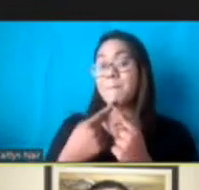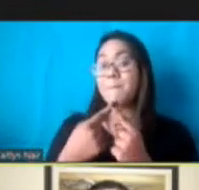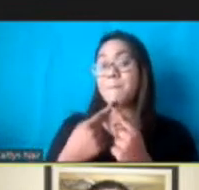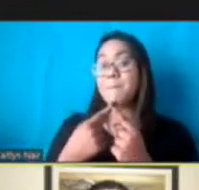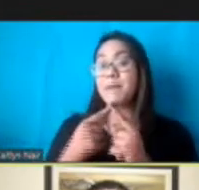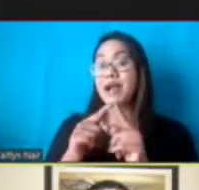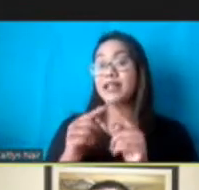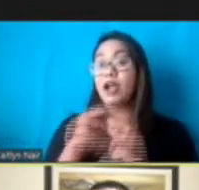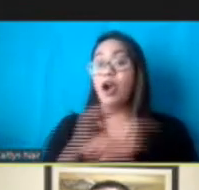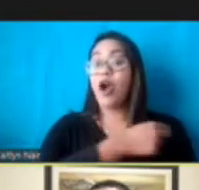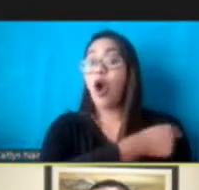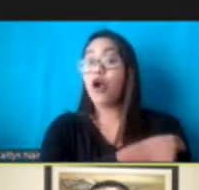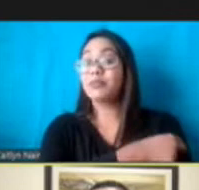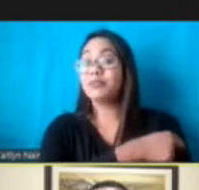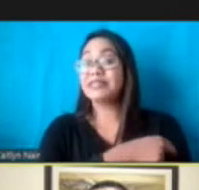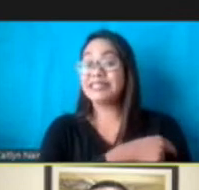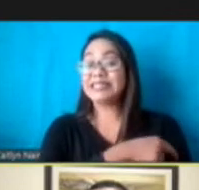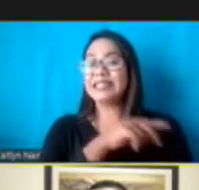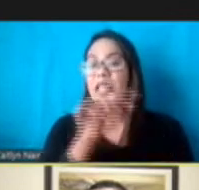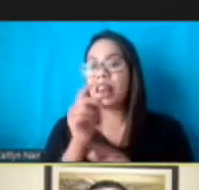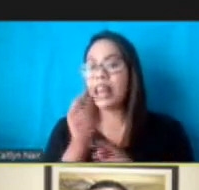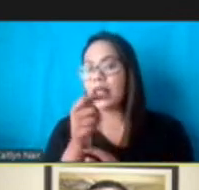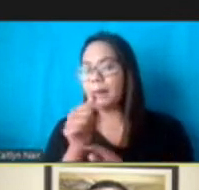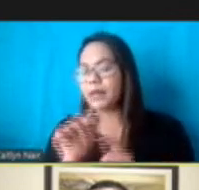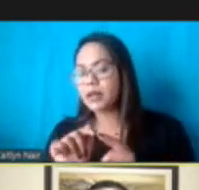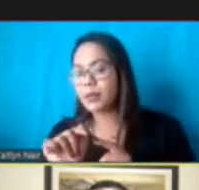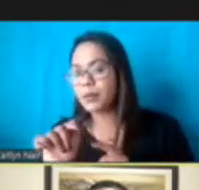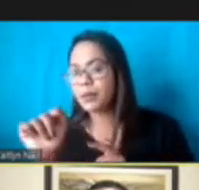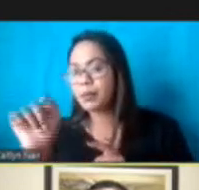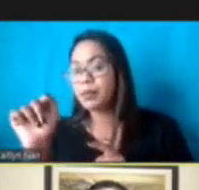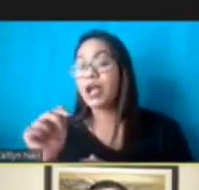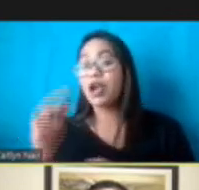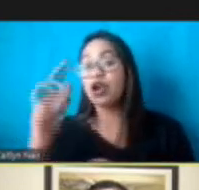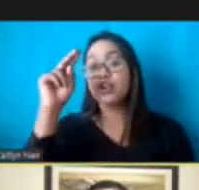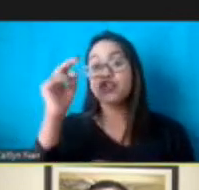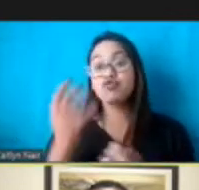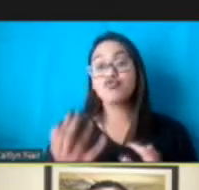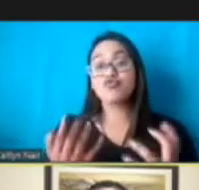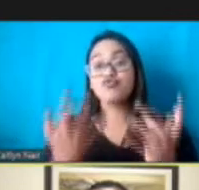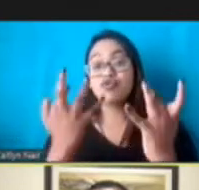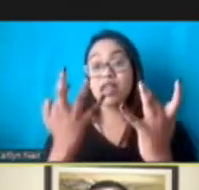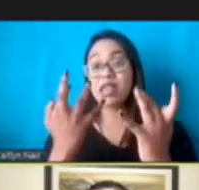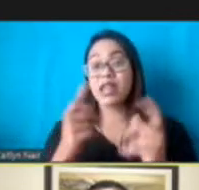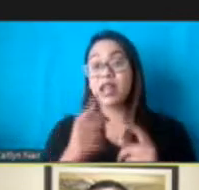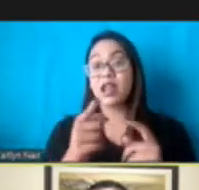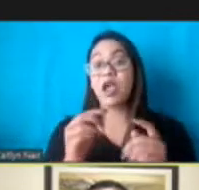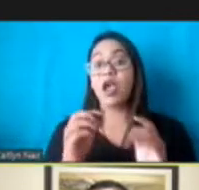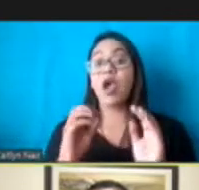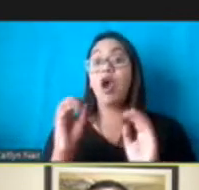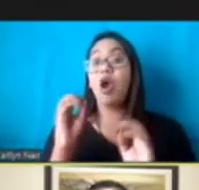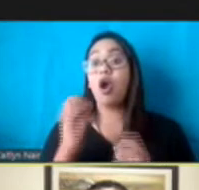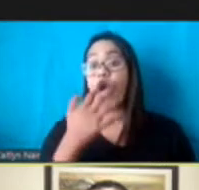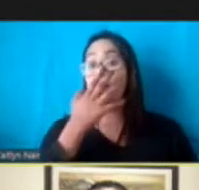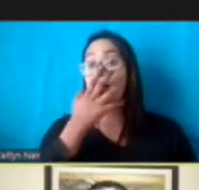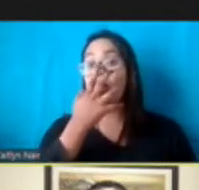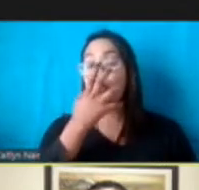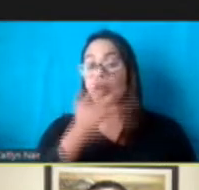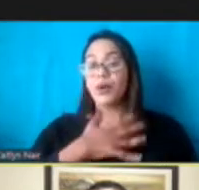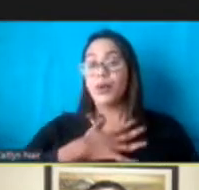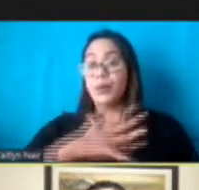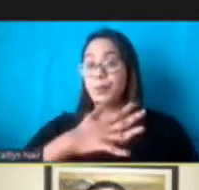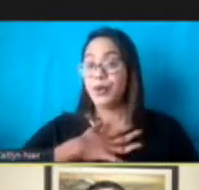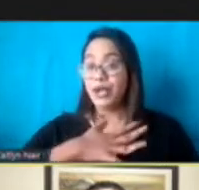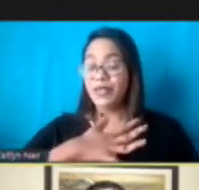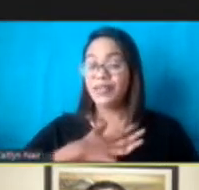much slower rate. You'll see green is the oxygen use. Oxygen use has not actually started increasing yet in the Western Cape, and